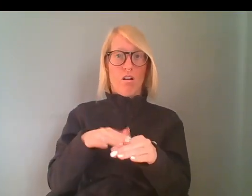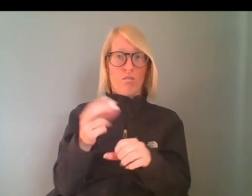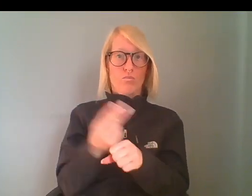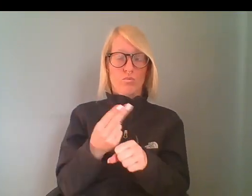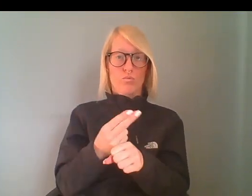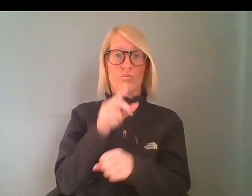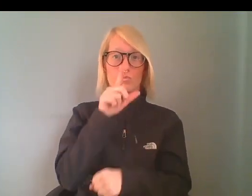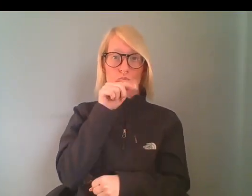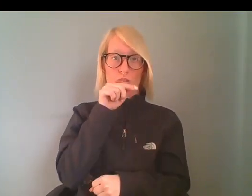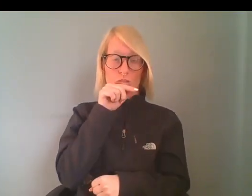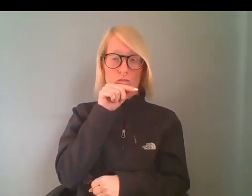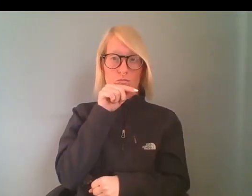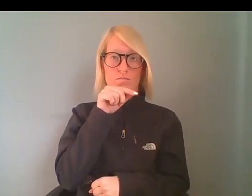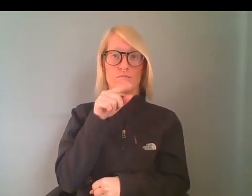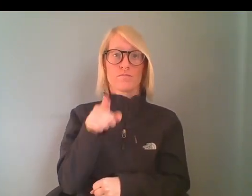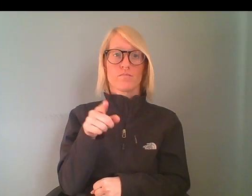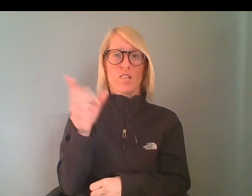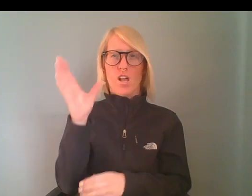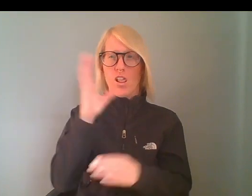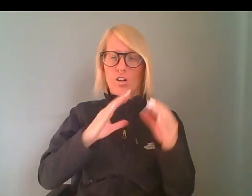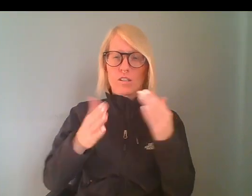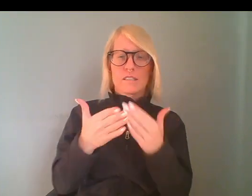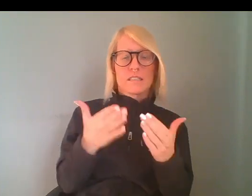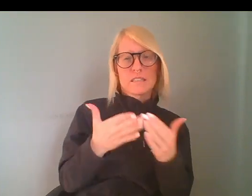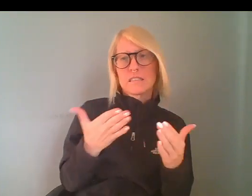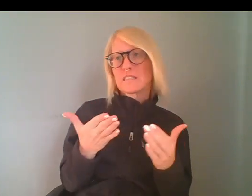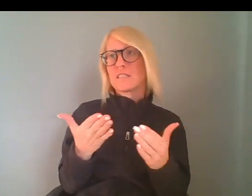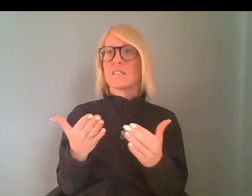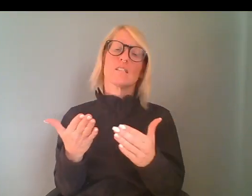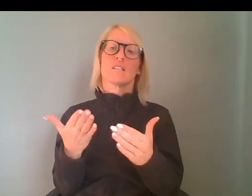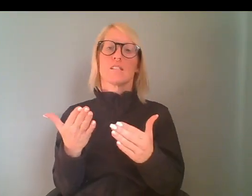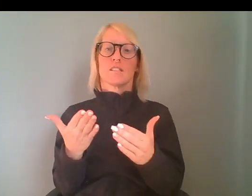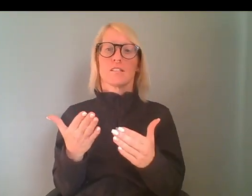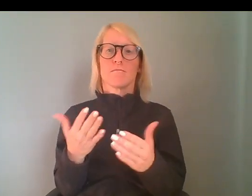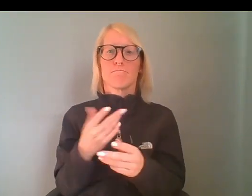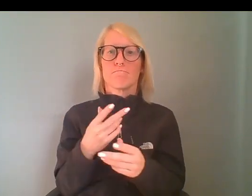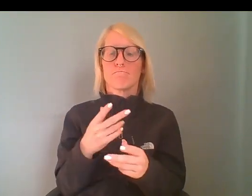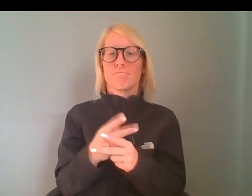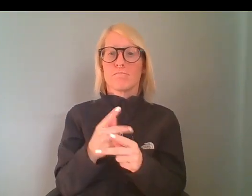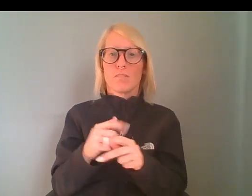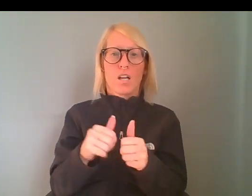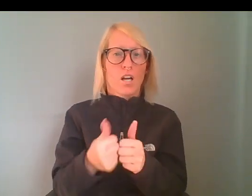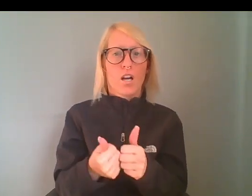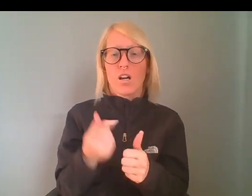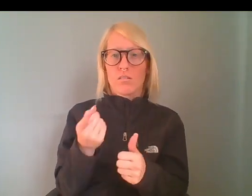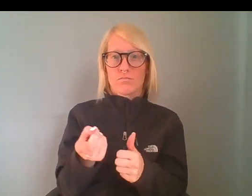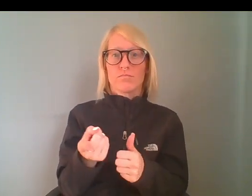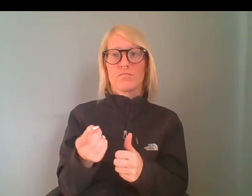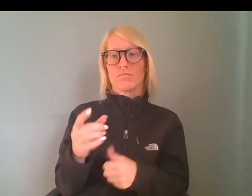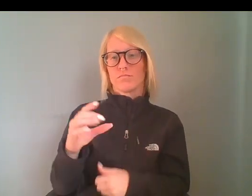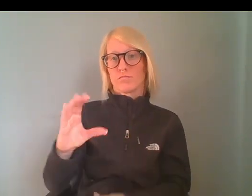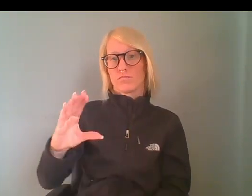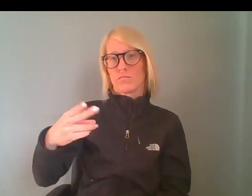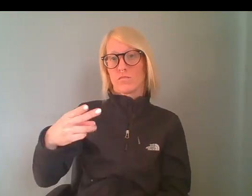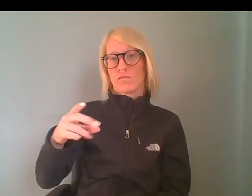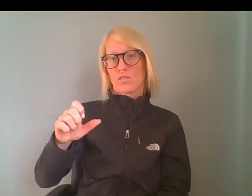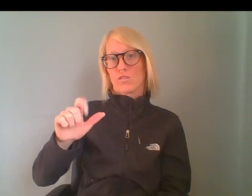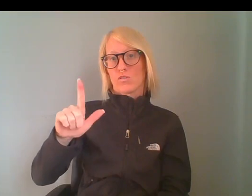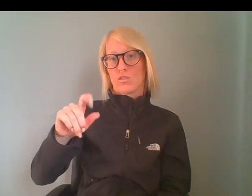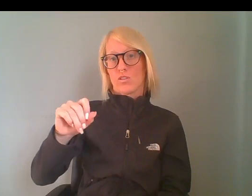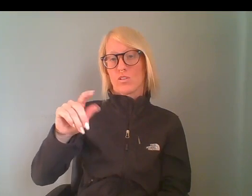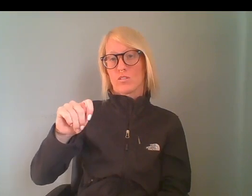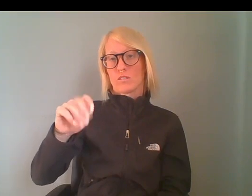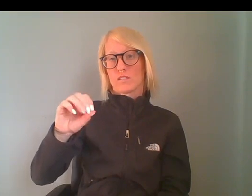look at what nonprofits are talking about in the Charleston area, I can go here and I can see, there's Darkness to